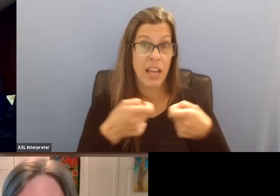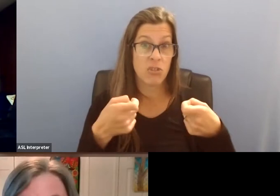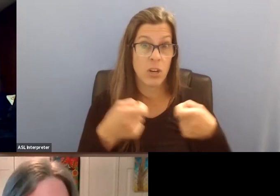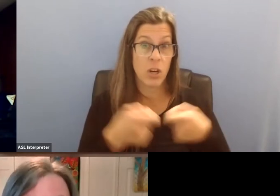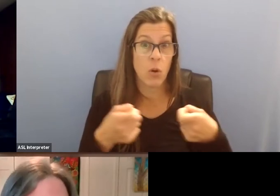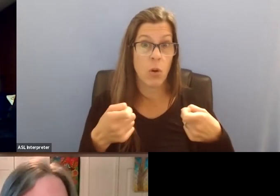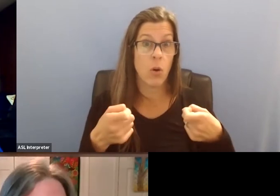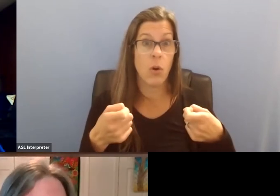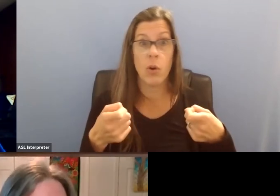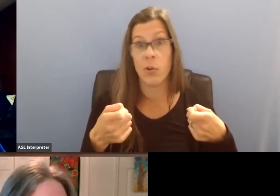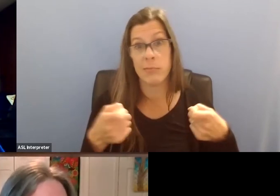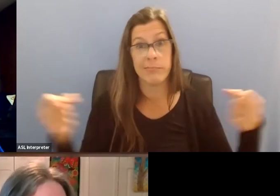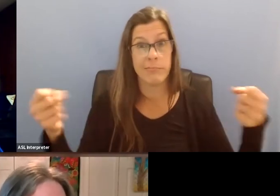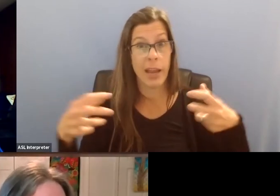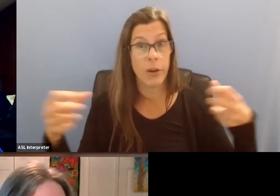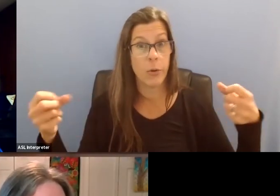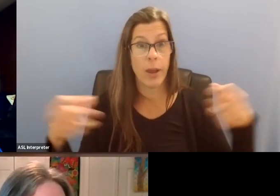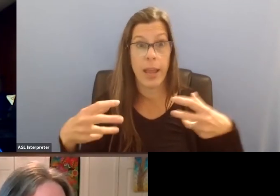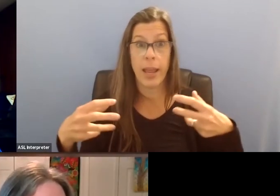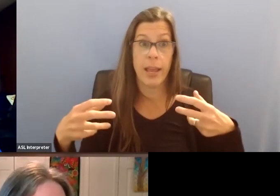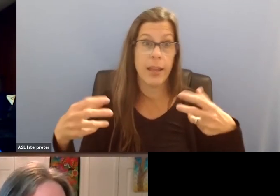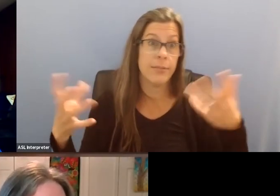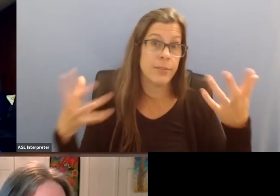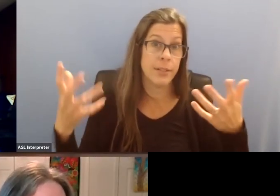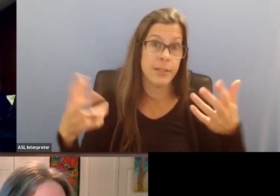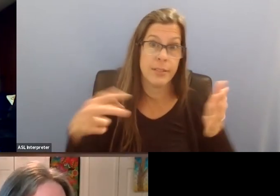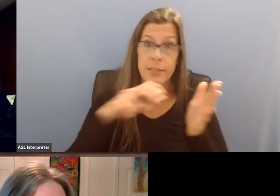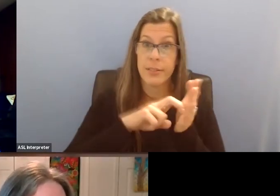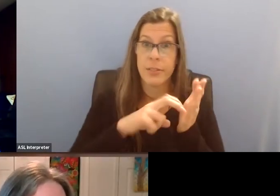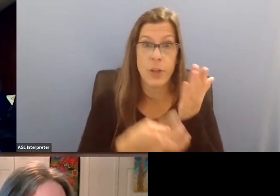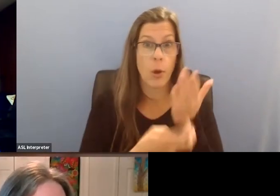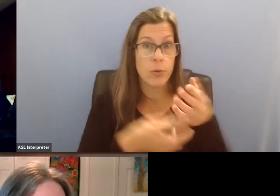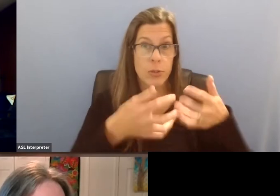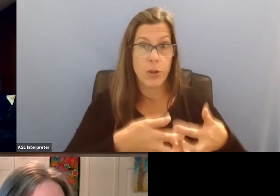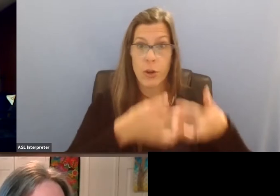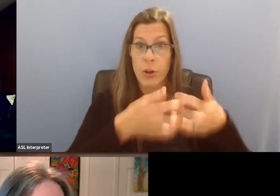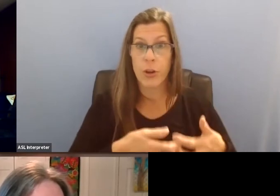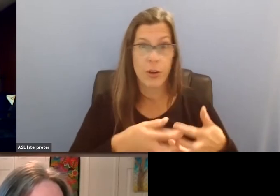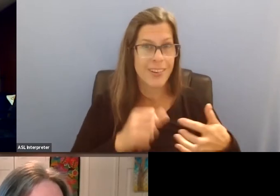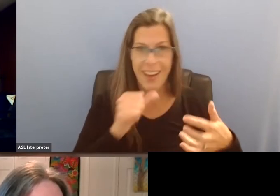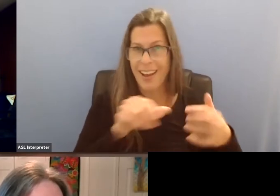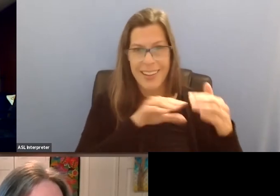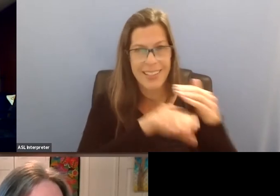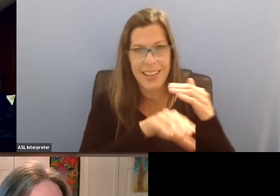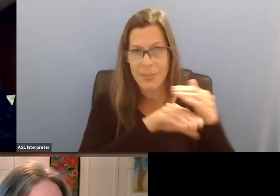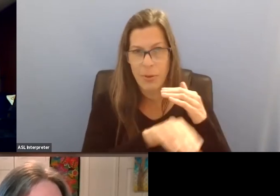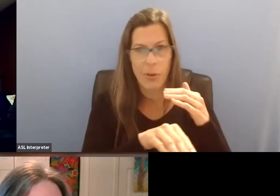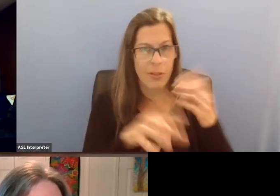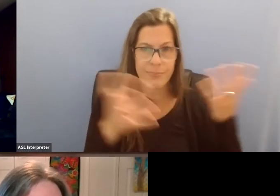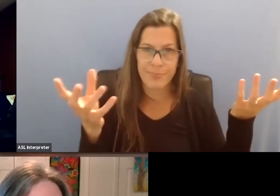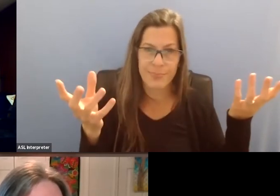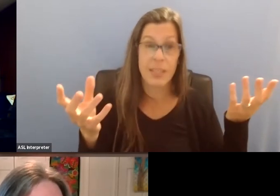is difficult because not all of them are accessible to me. But I would say the biggest things are probably